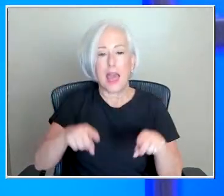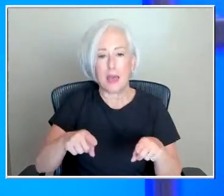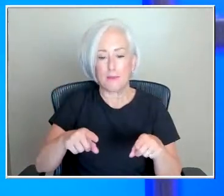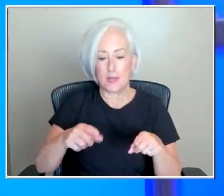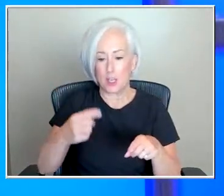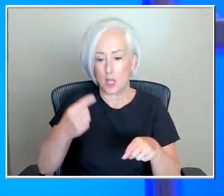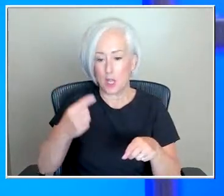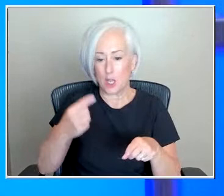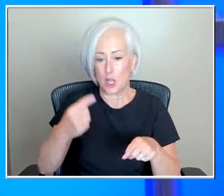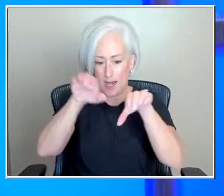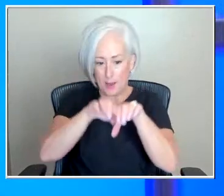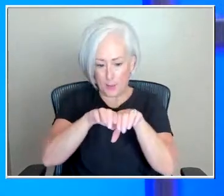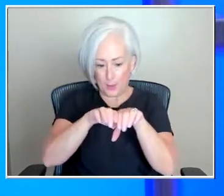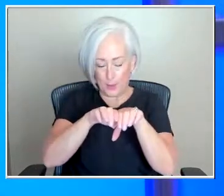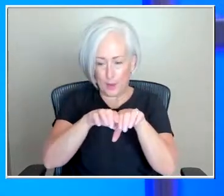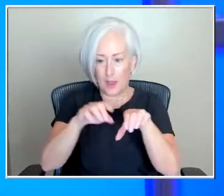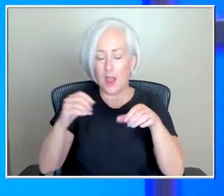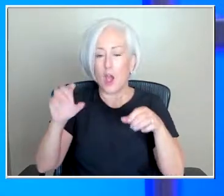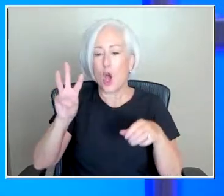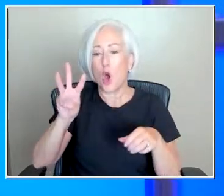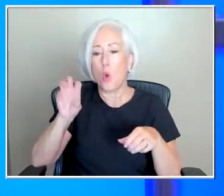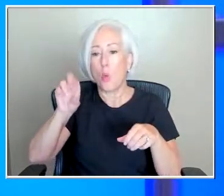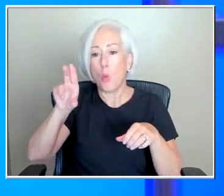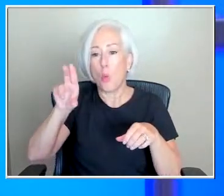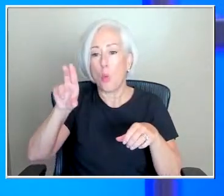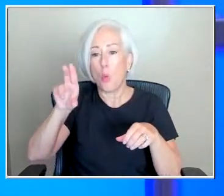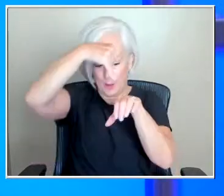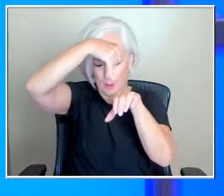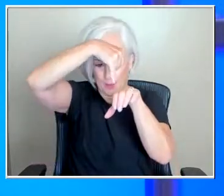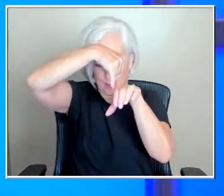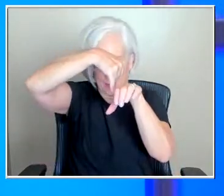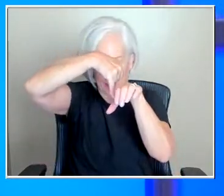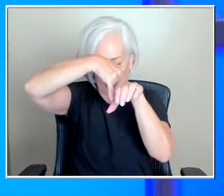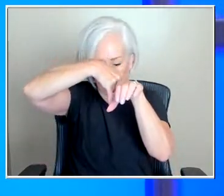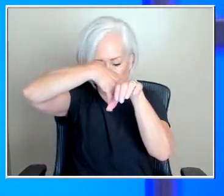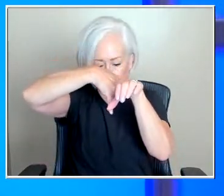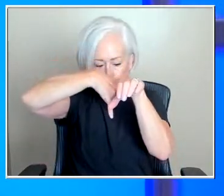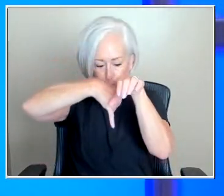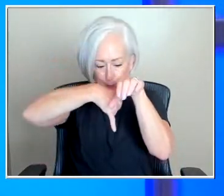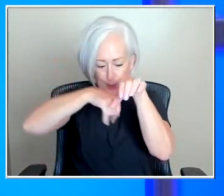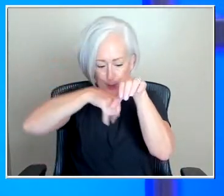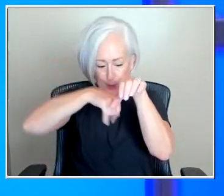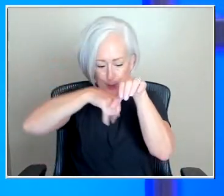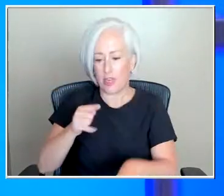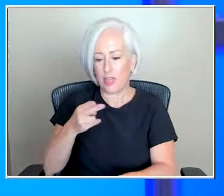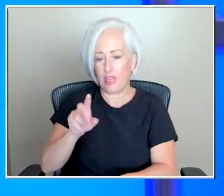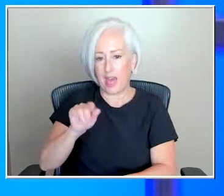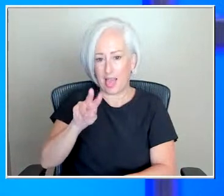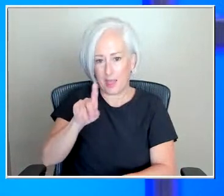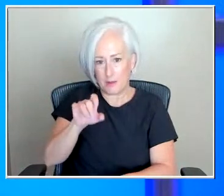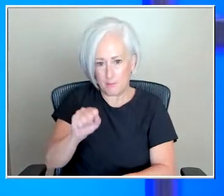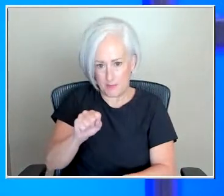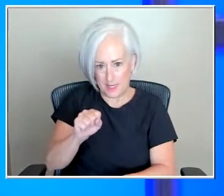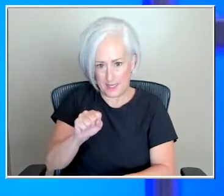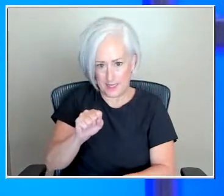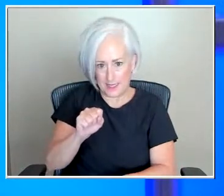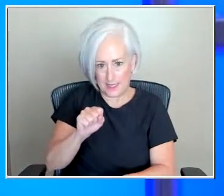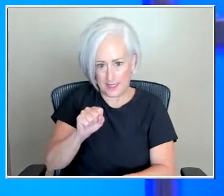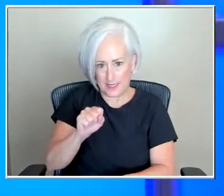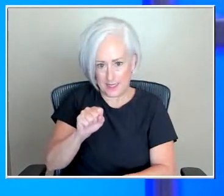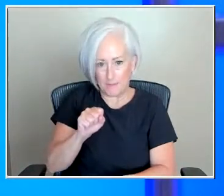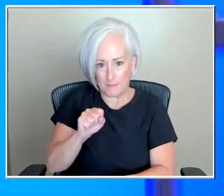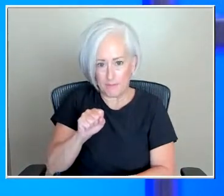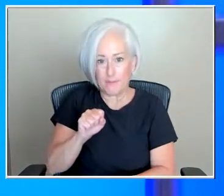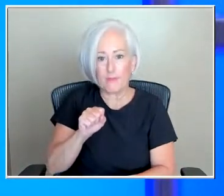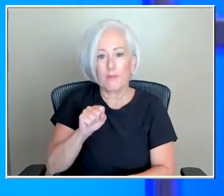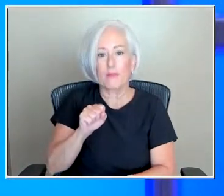the picture that we saw where we were aiming the ultrasound beads. Instead, an electrode, a wire, is planted into that part of the brain, and